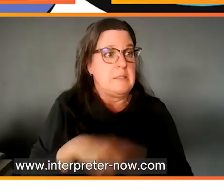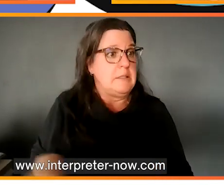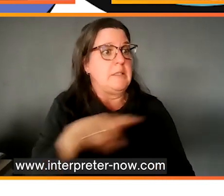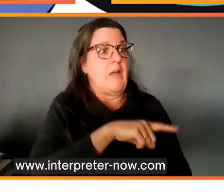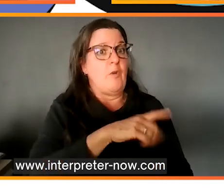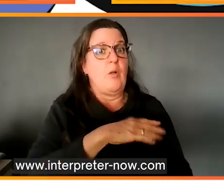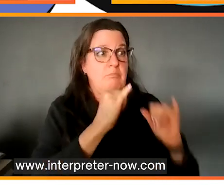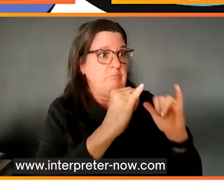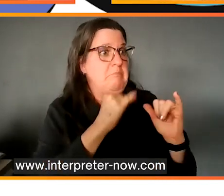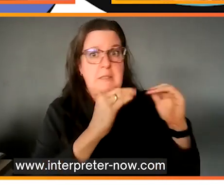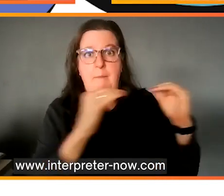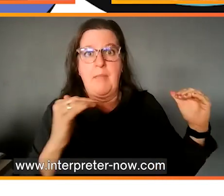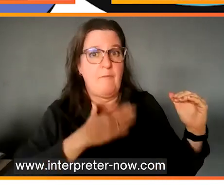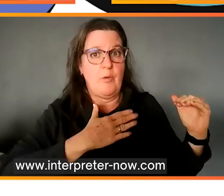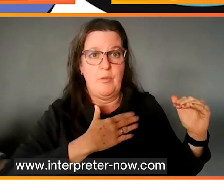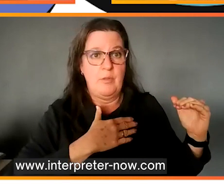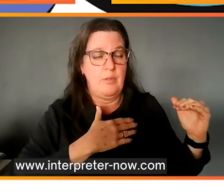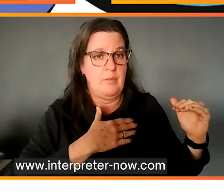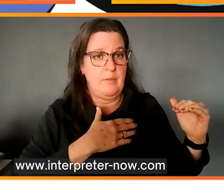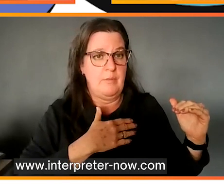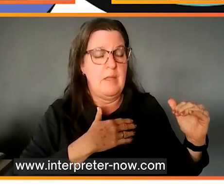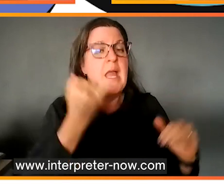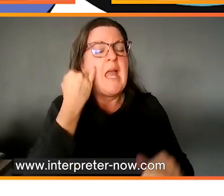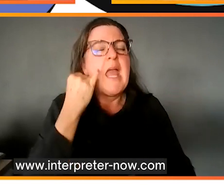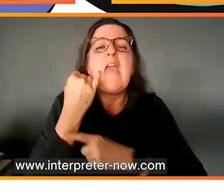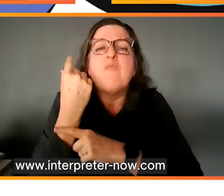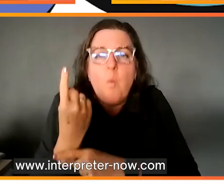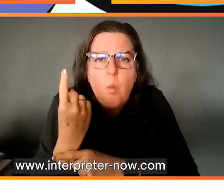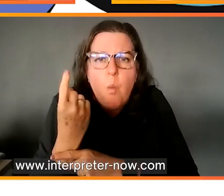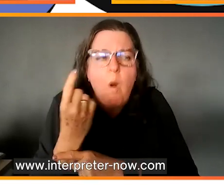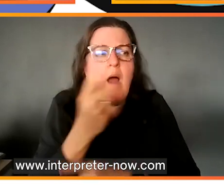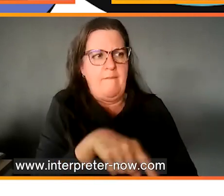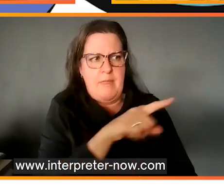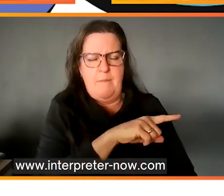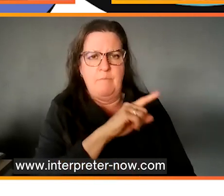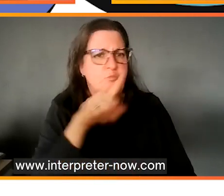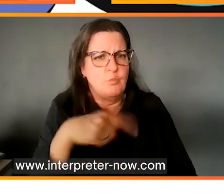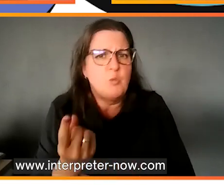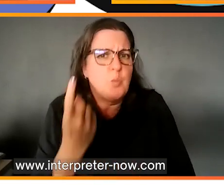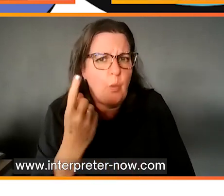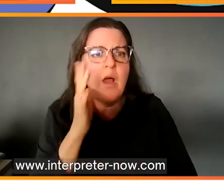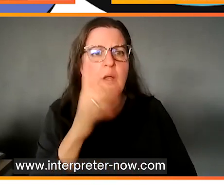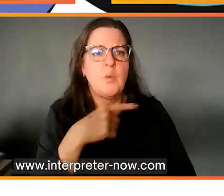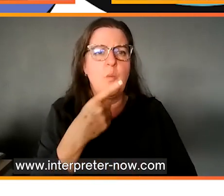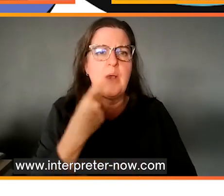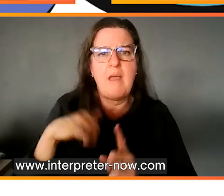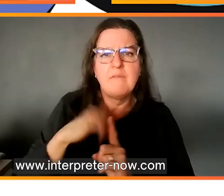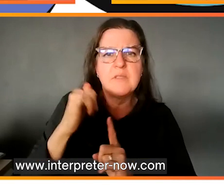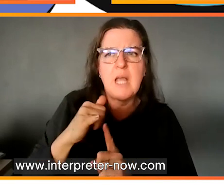level. And if one of them had said to that bully afterwards, one-on-one,